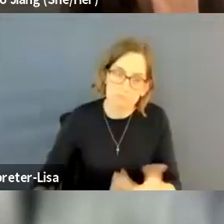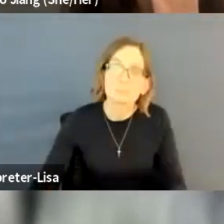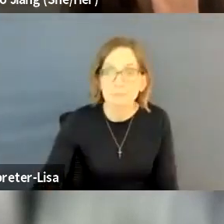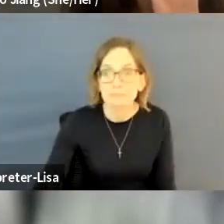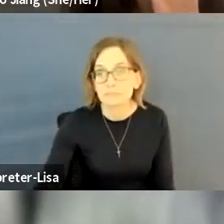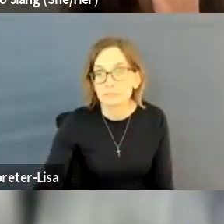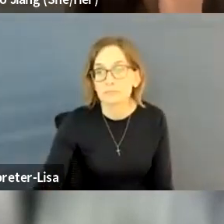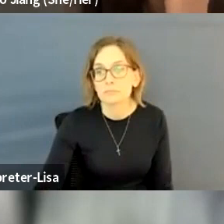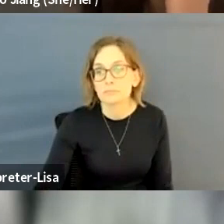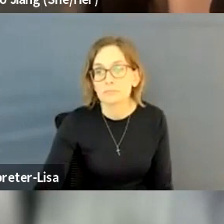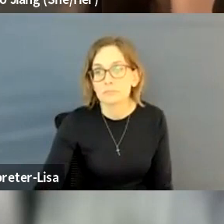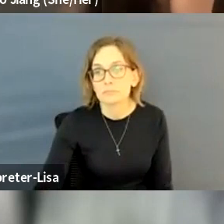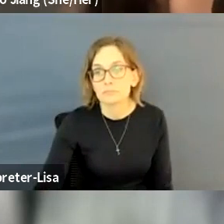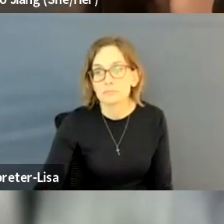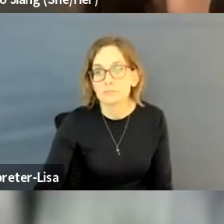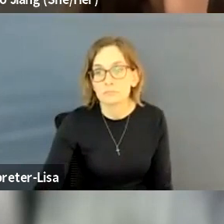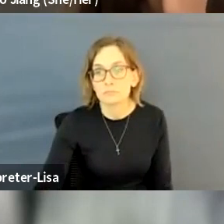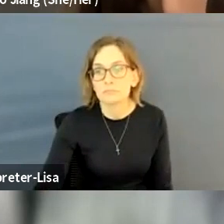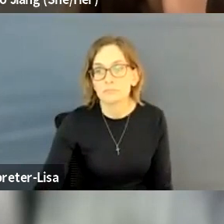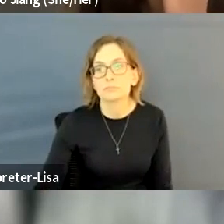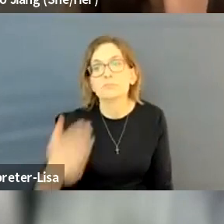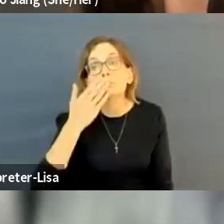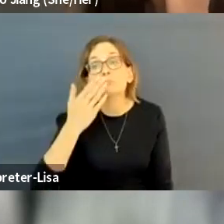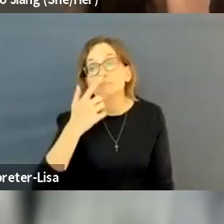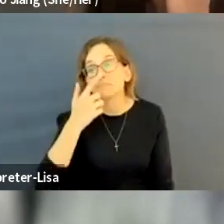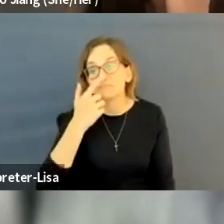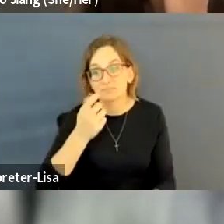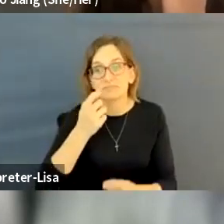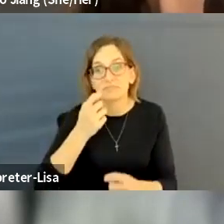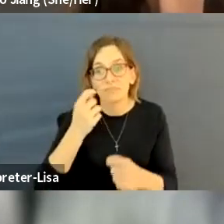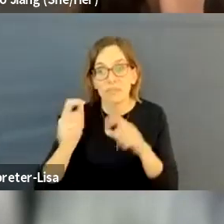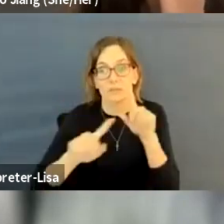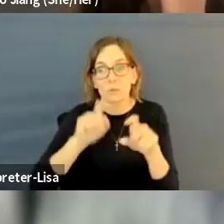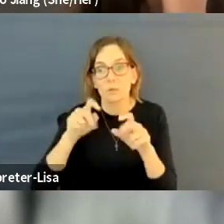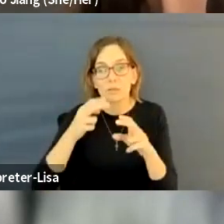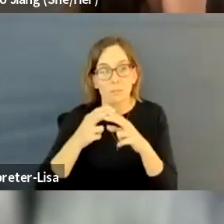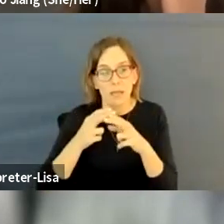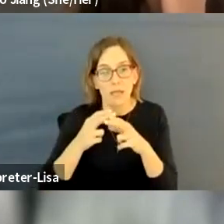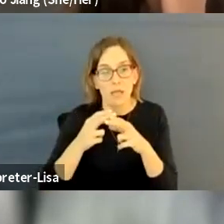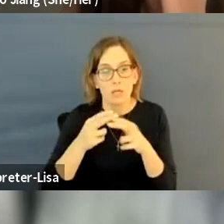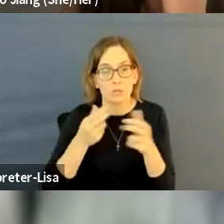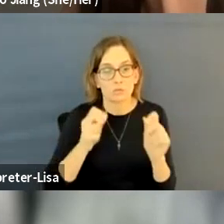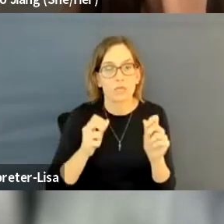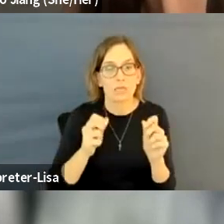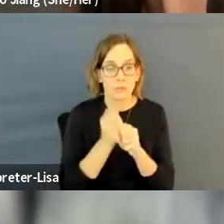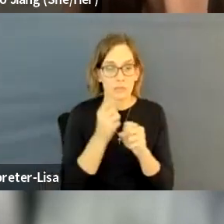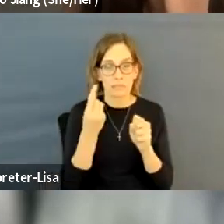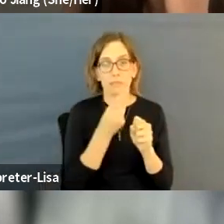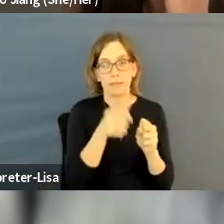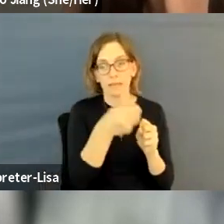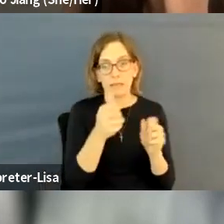Thank you. And it speaks to an interesting question around, you know, trying to get someone to change as opposed